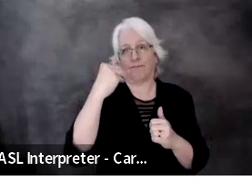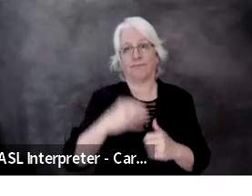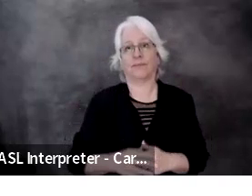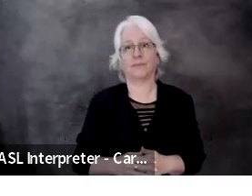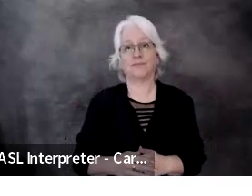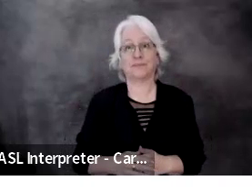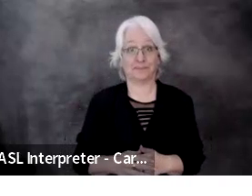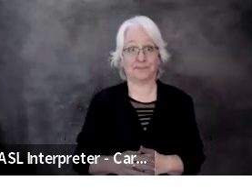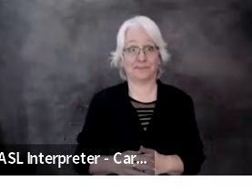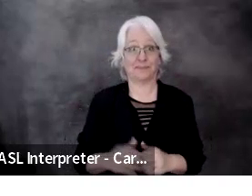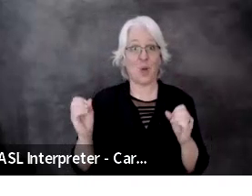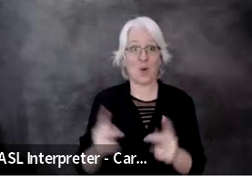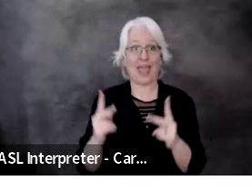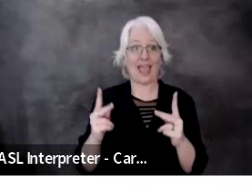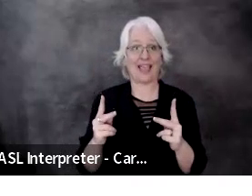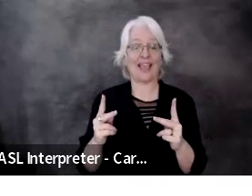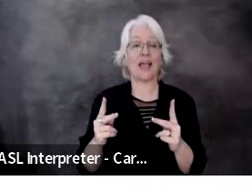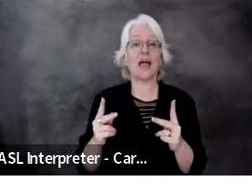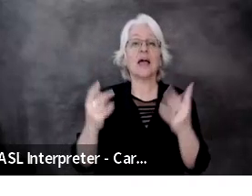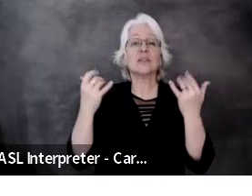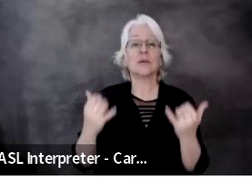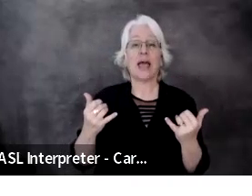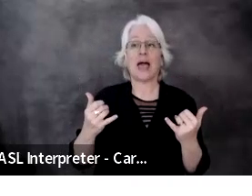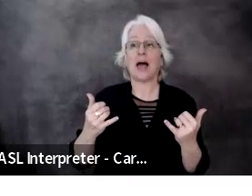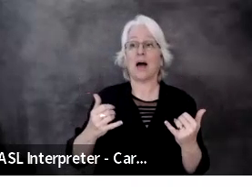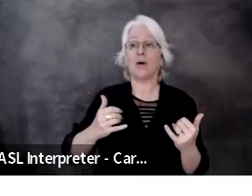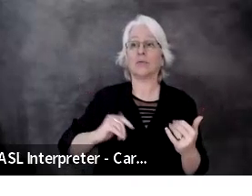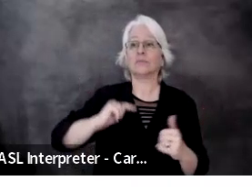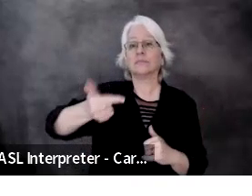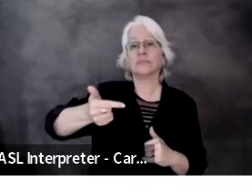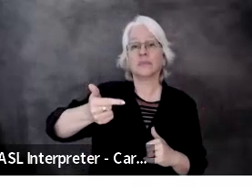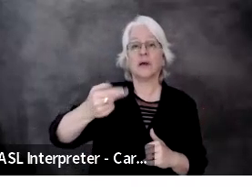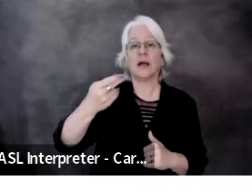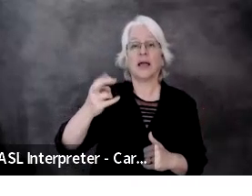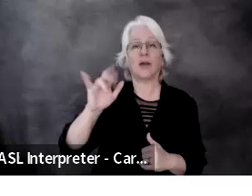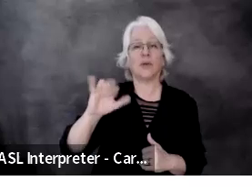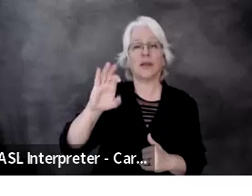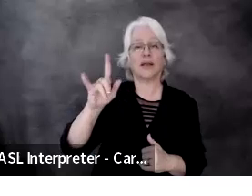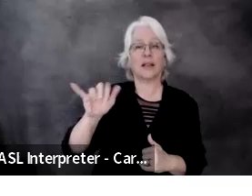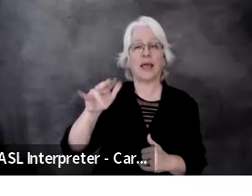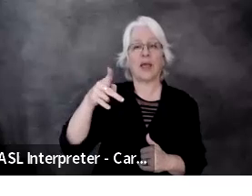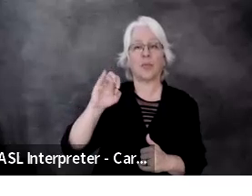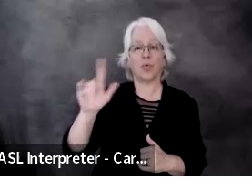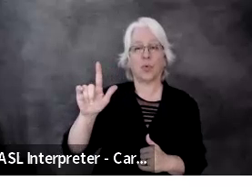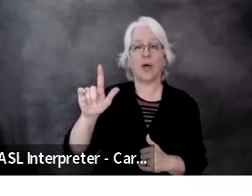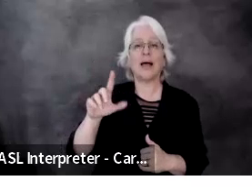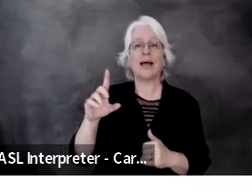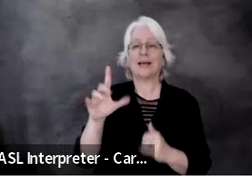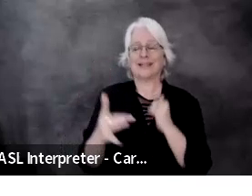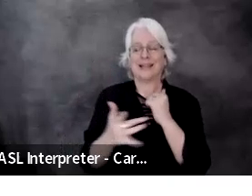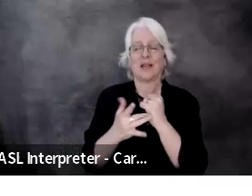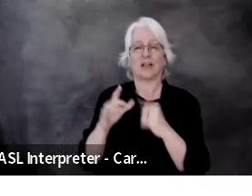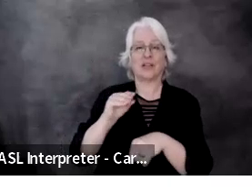Okay, so we now welcome Henry Claypool, technology consultant from the